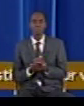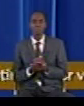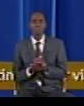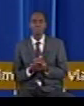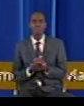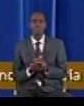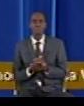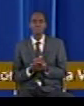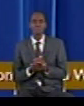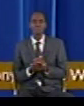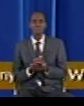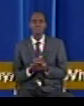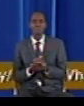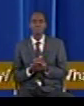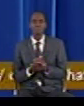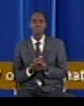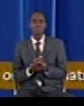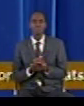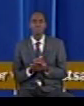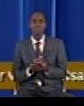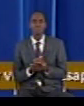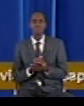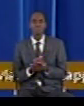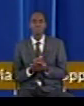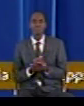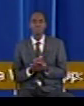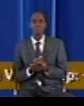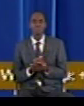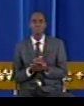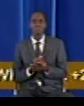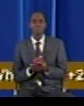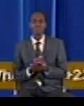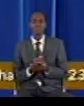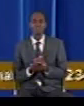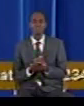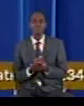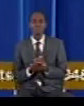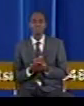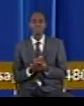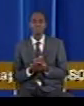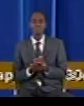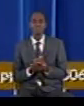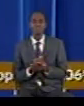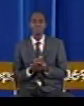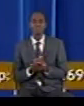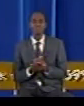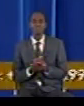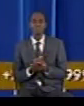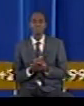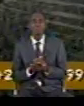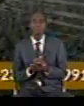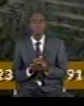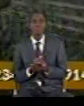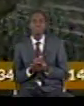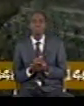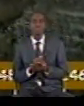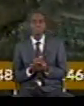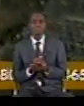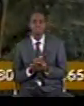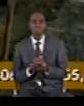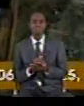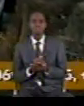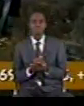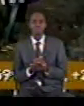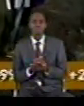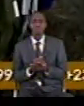na samu dashe Allah ya share min hawayena nagode da ubangijin Allah adalla